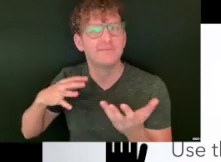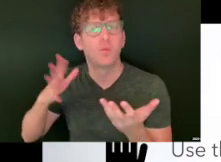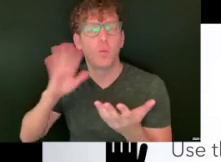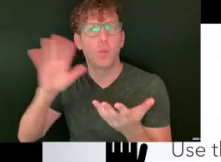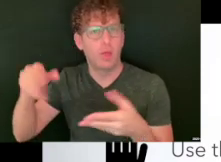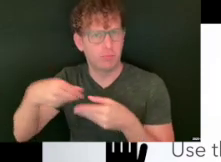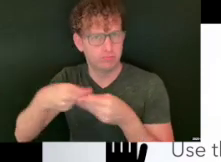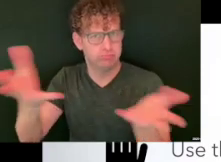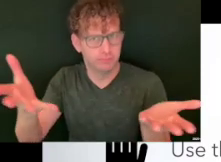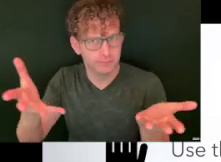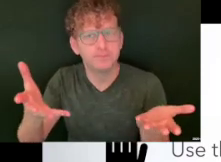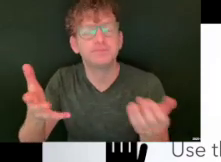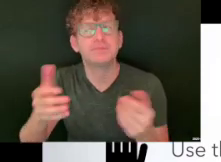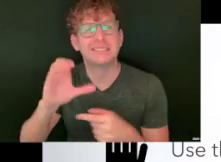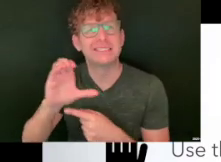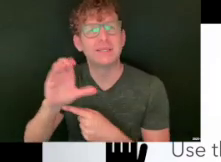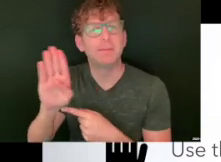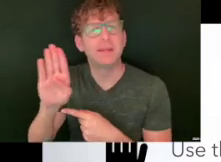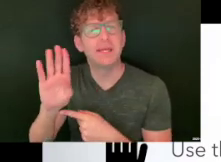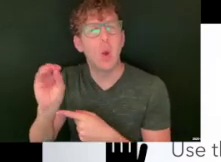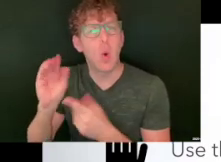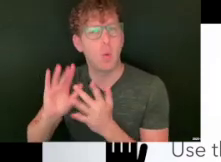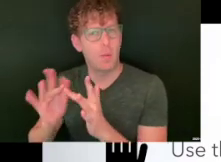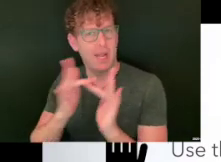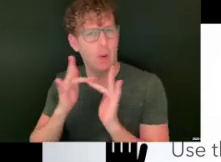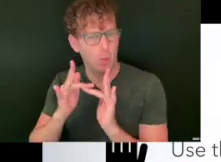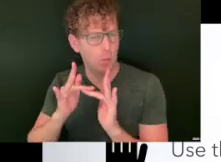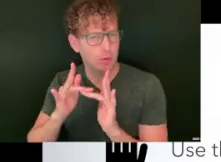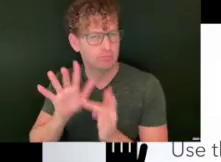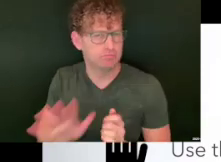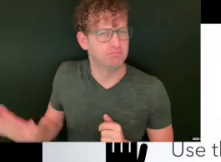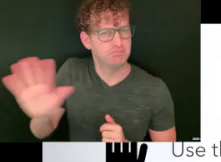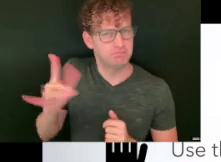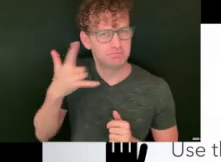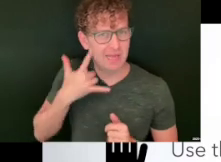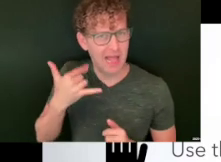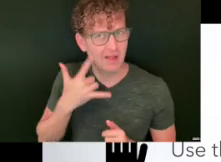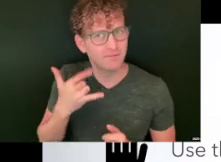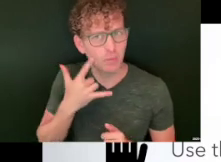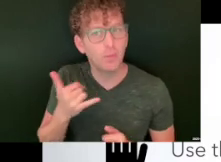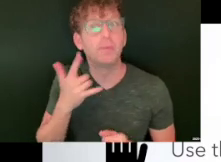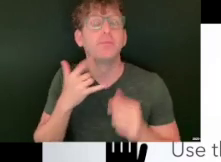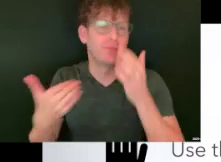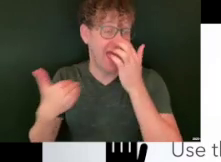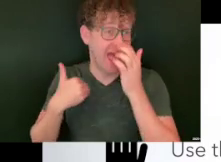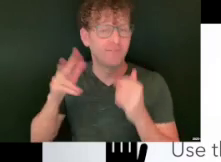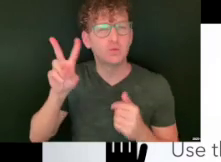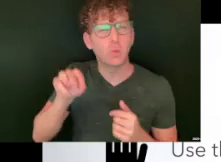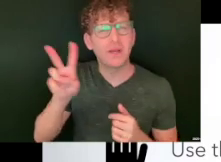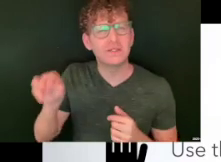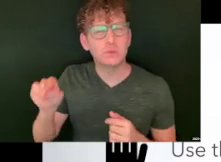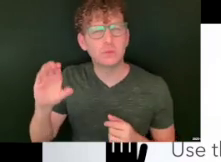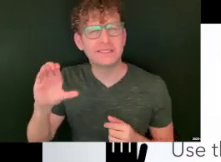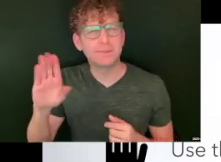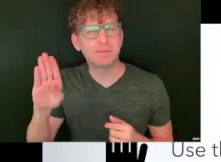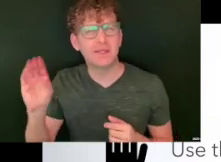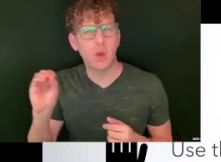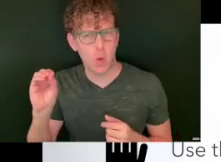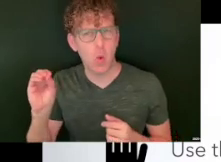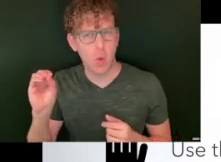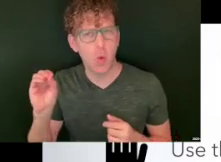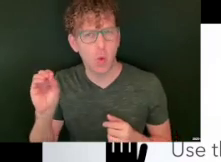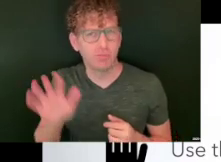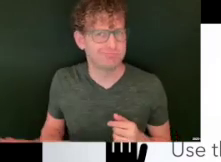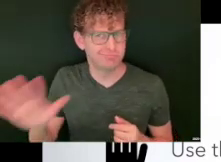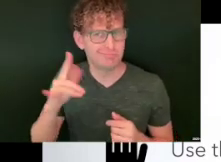this. So if you could list those in the chat, or if you know them now, that'd be great. Yeah, and I will just say